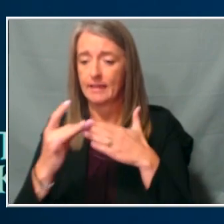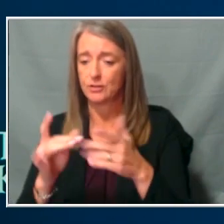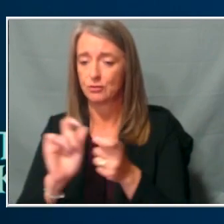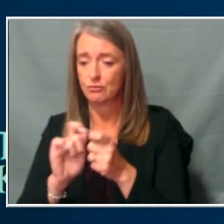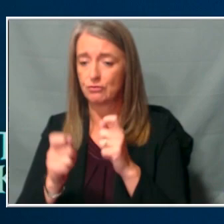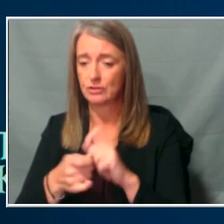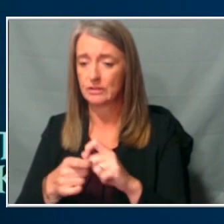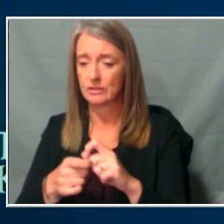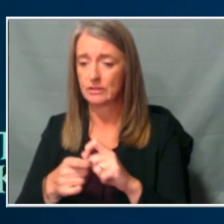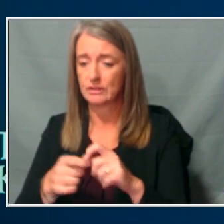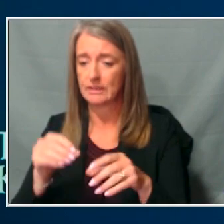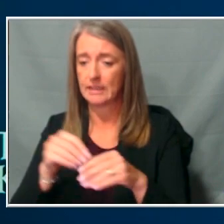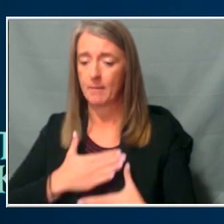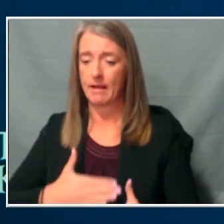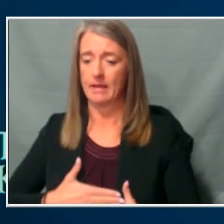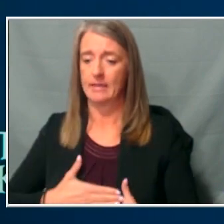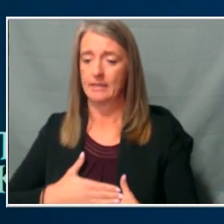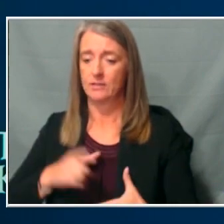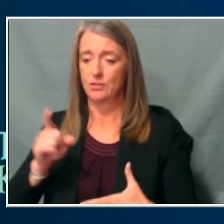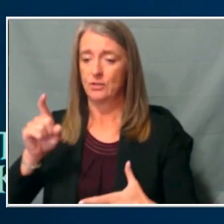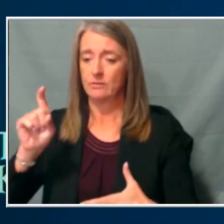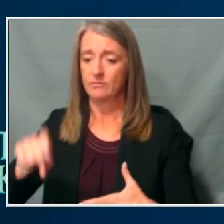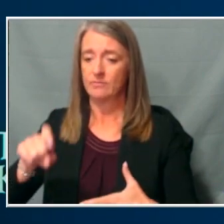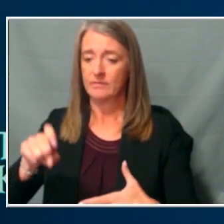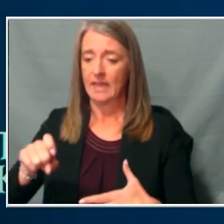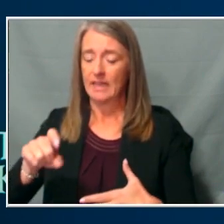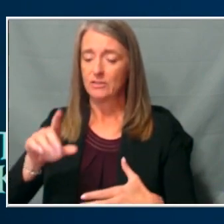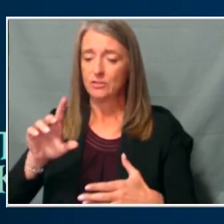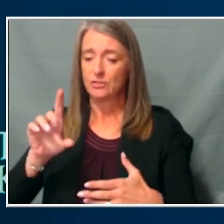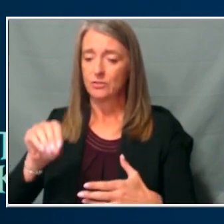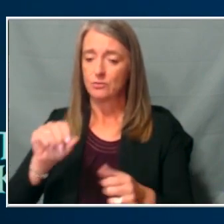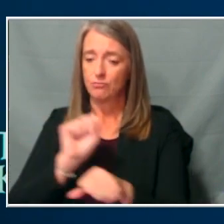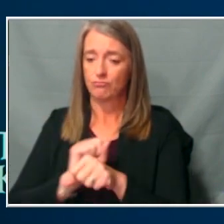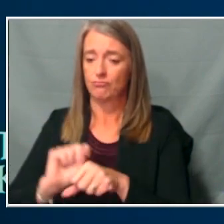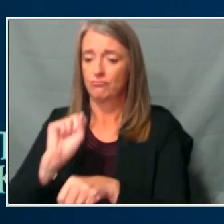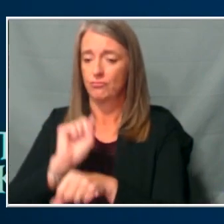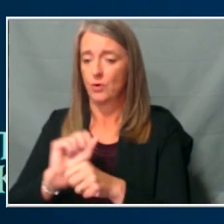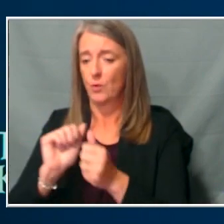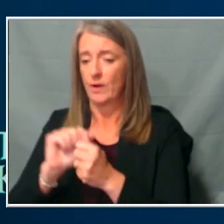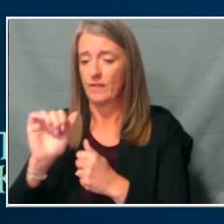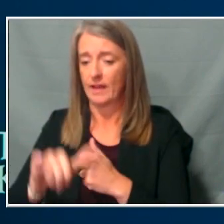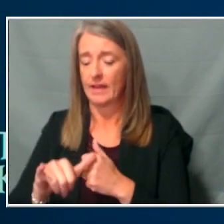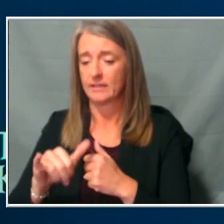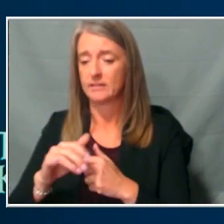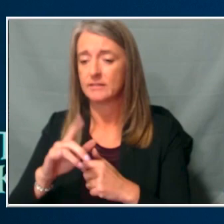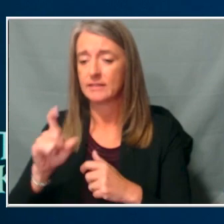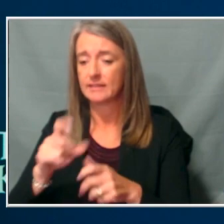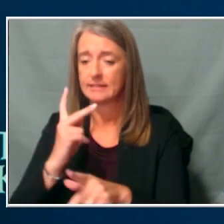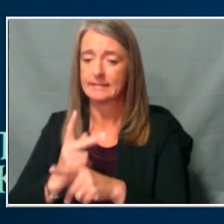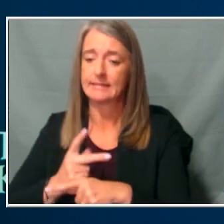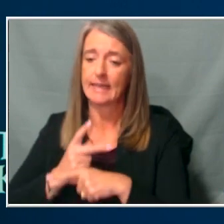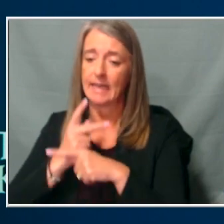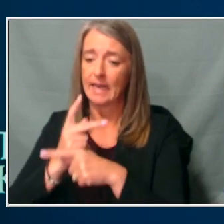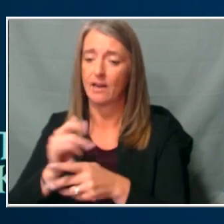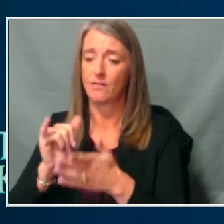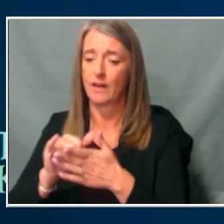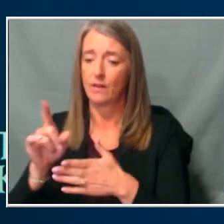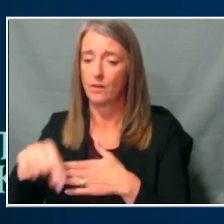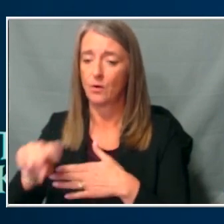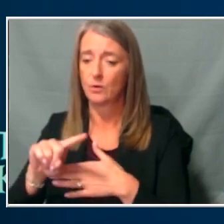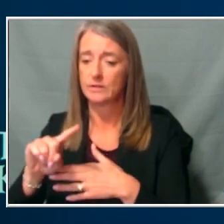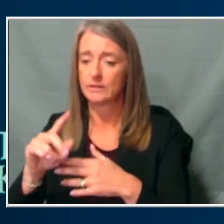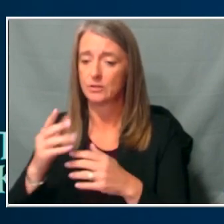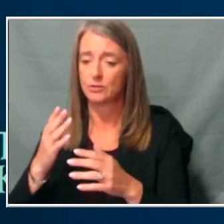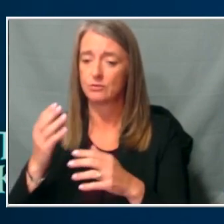in your own body that you had to essentially work on. And by taking care of those you were able to get over